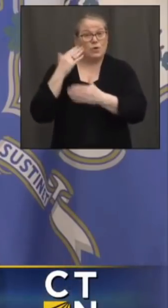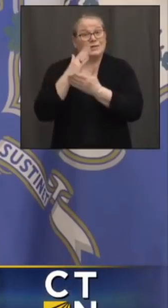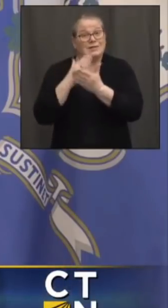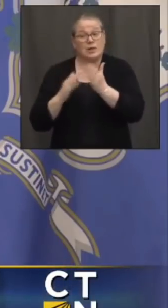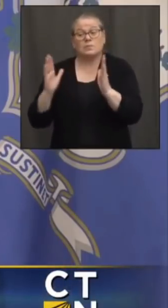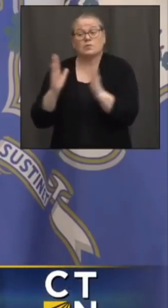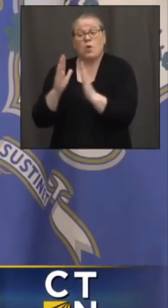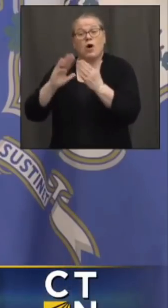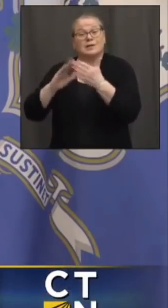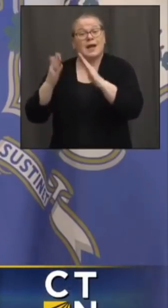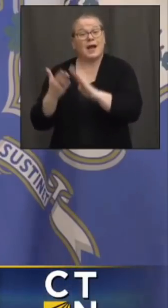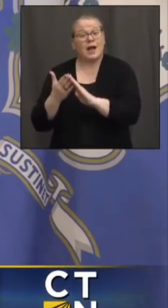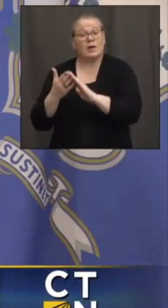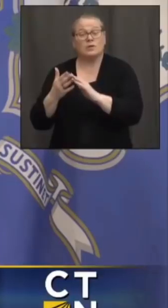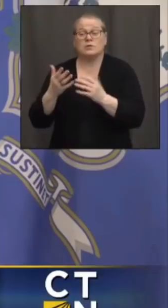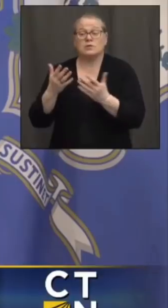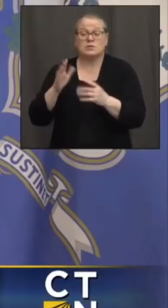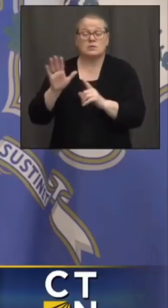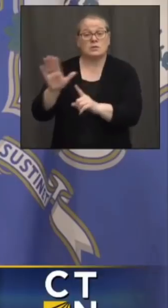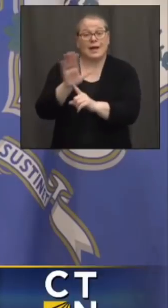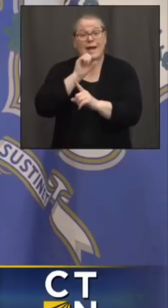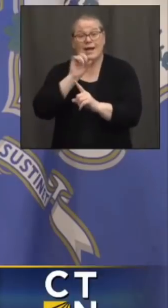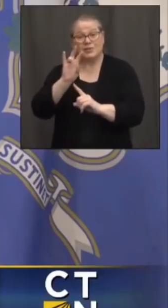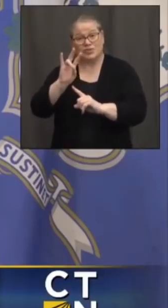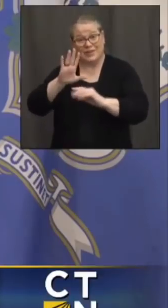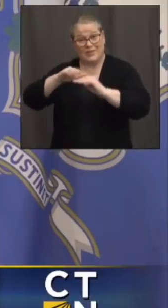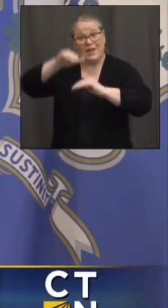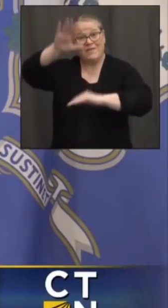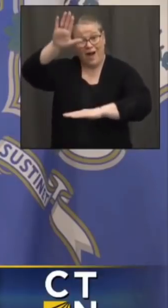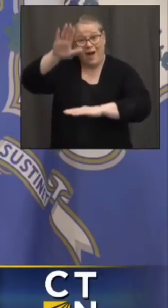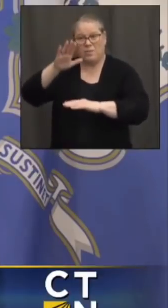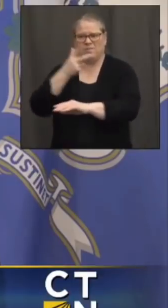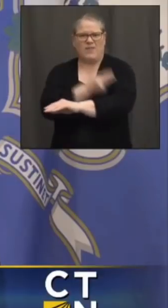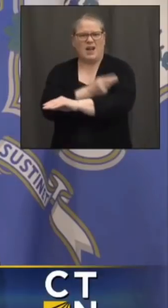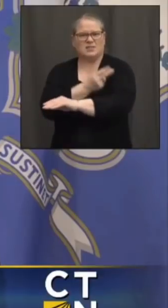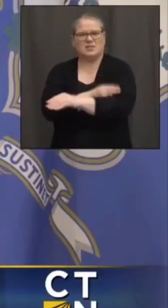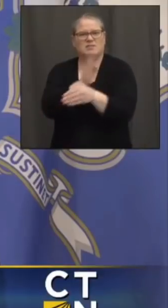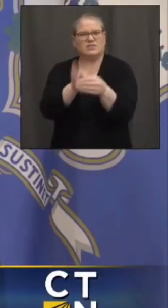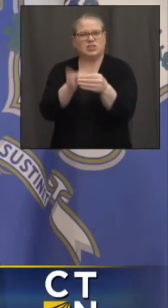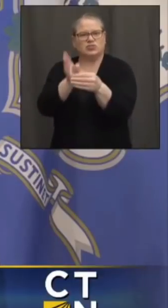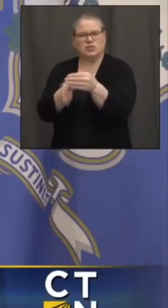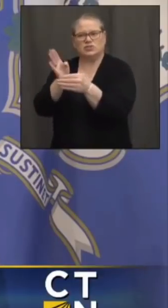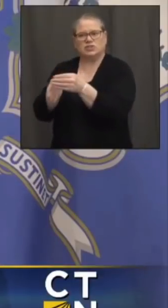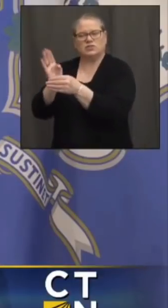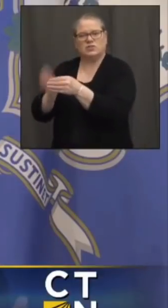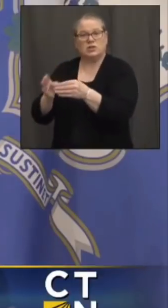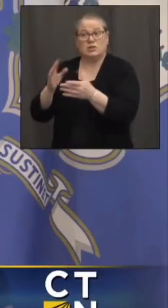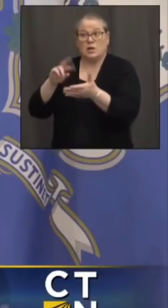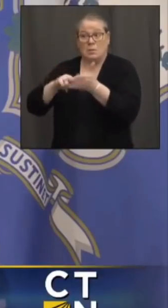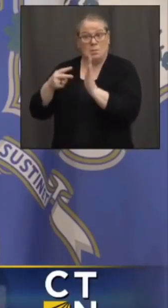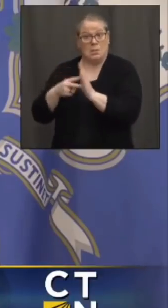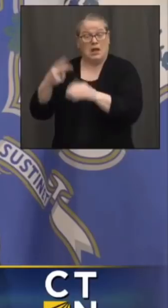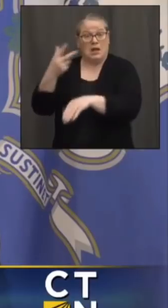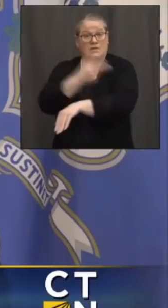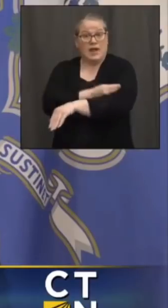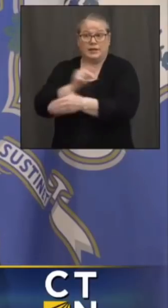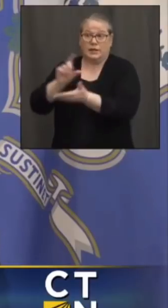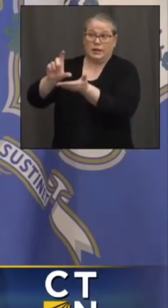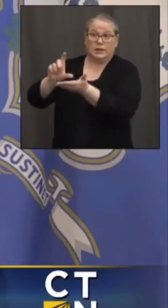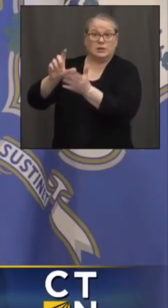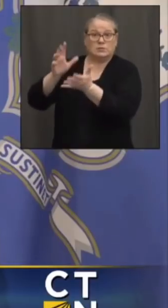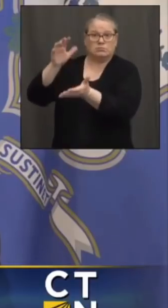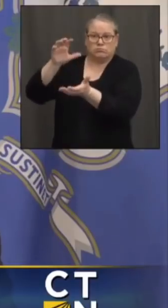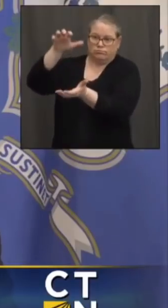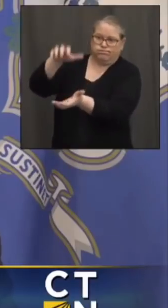smaller towns have, certainly vaccinated a vast majority of the 75 and above. Some places do have